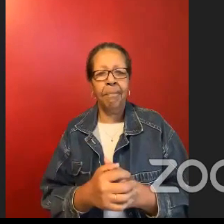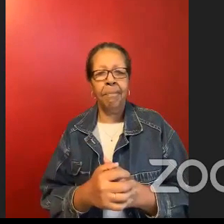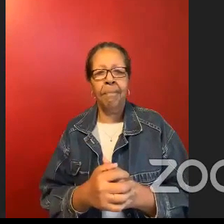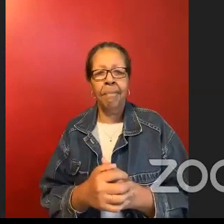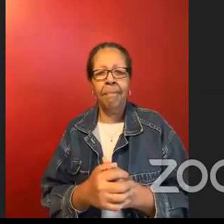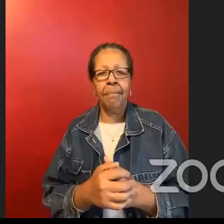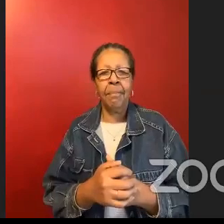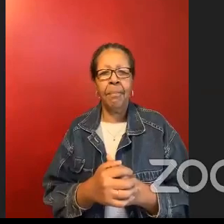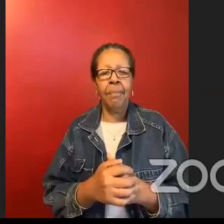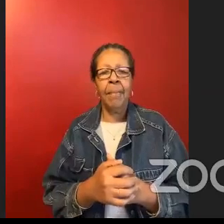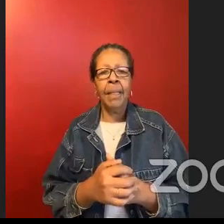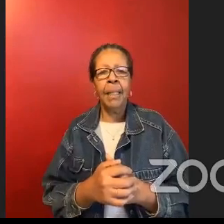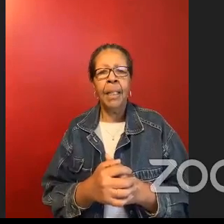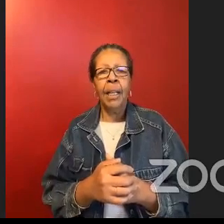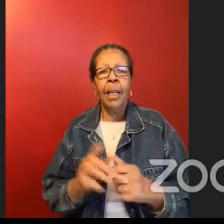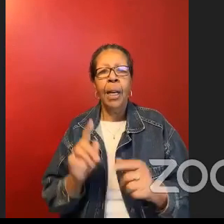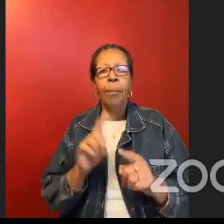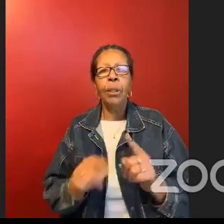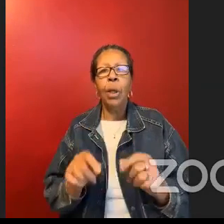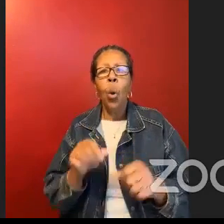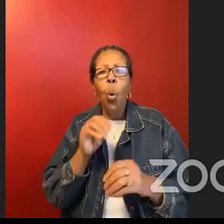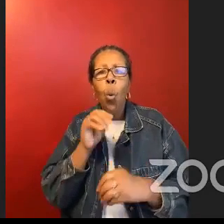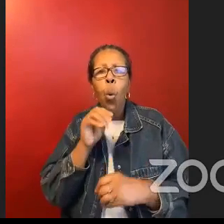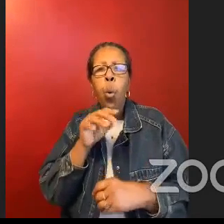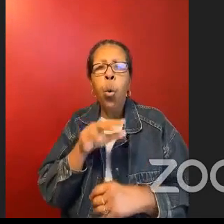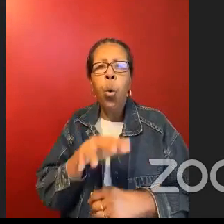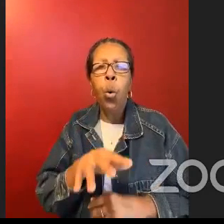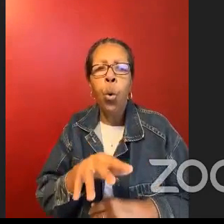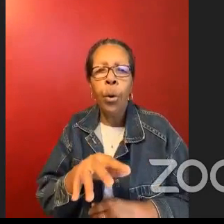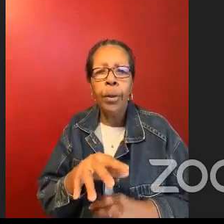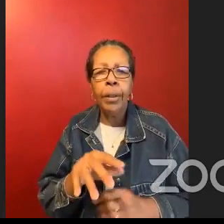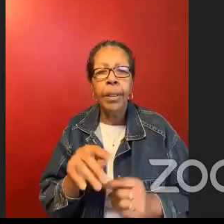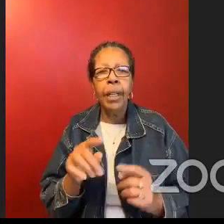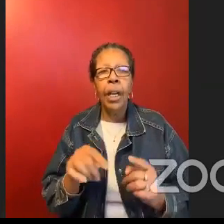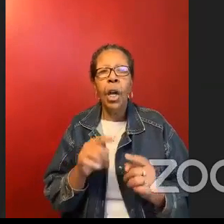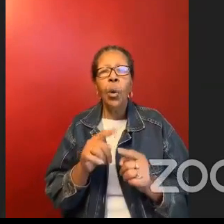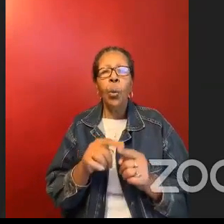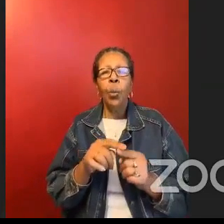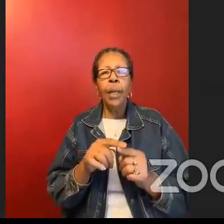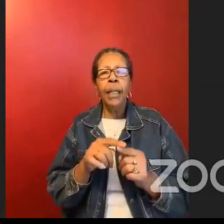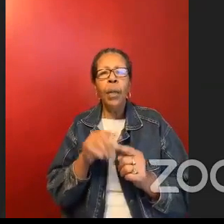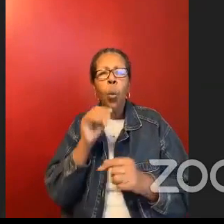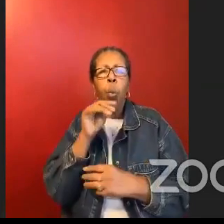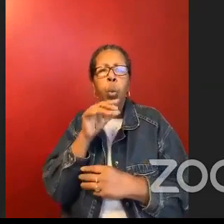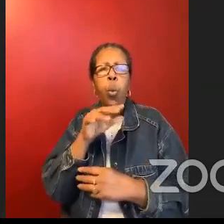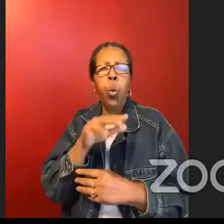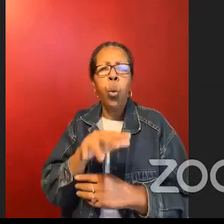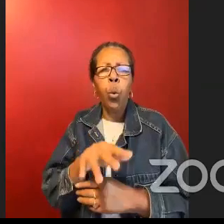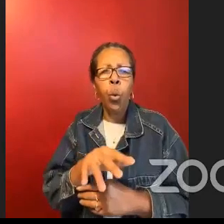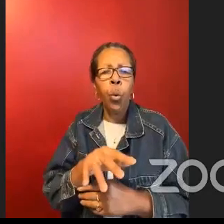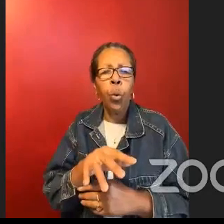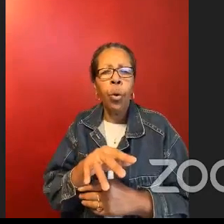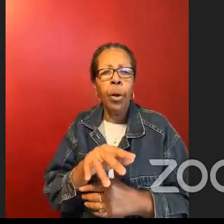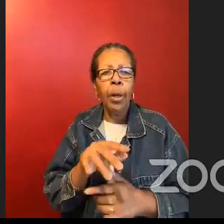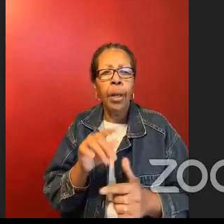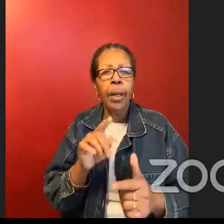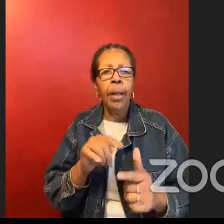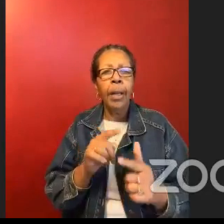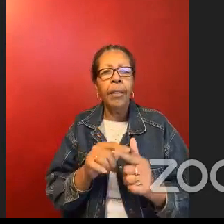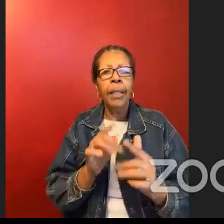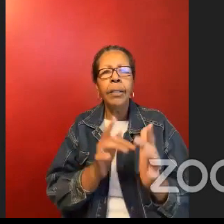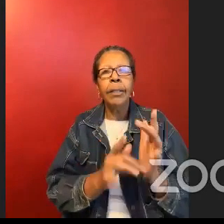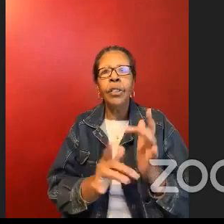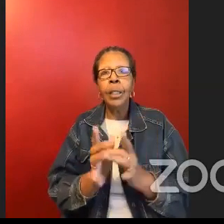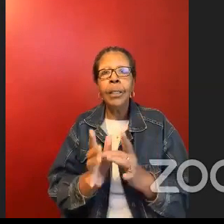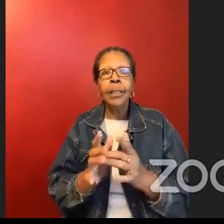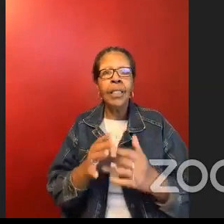But they hear the whoosh when he's singing this whooshing sound to them. And he's saying, because he's breathing on